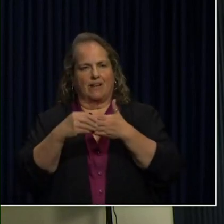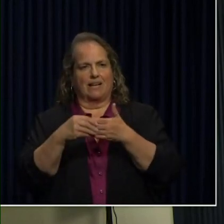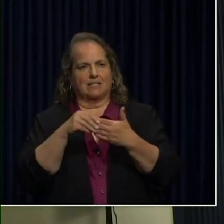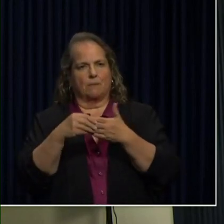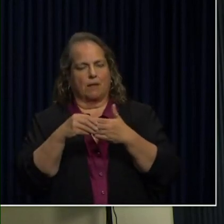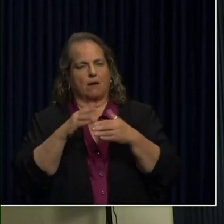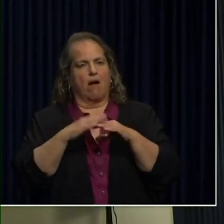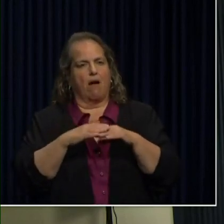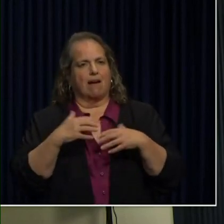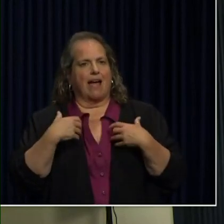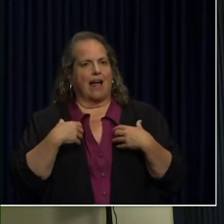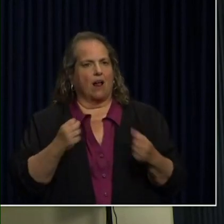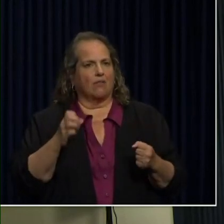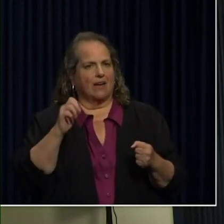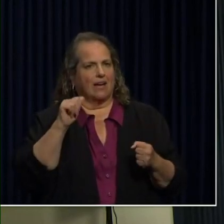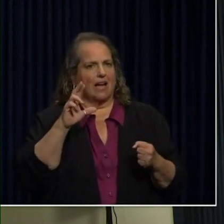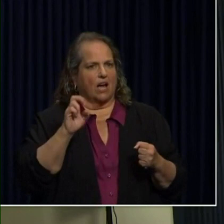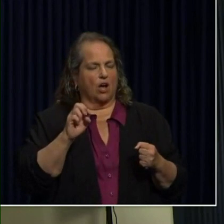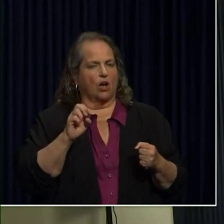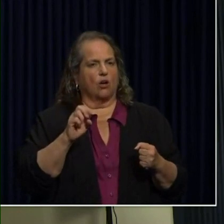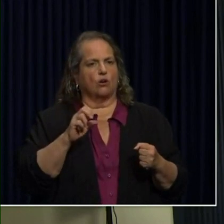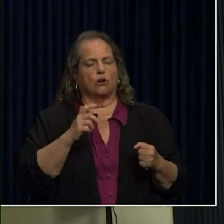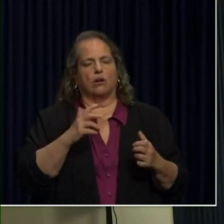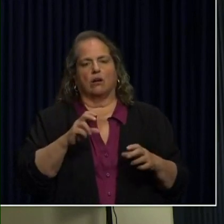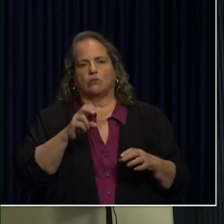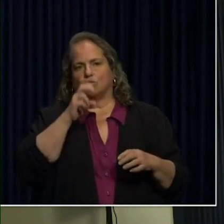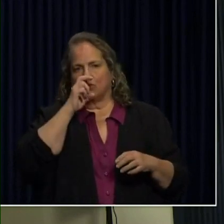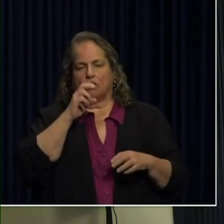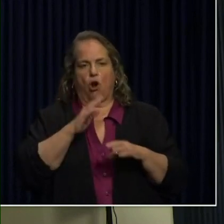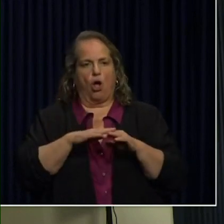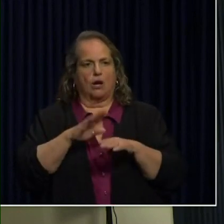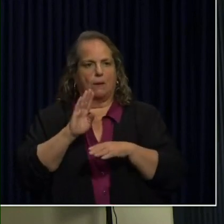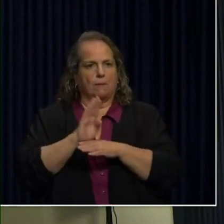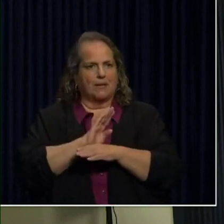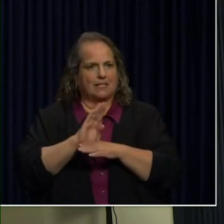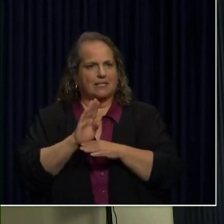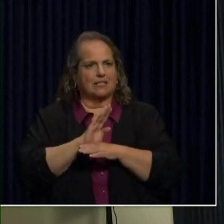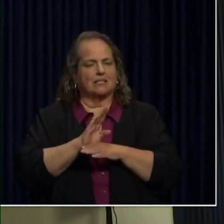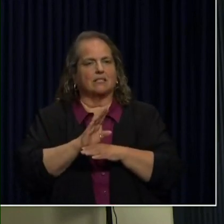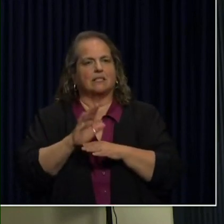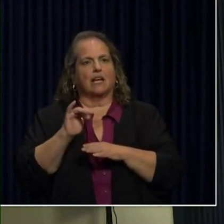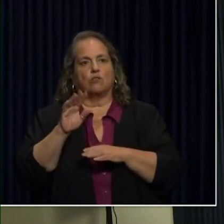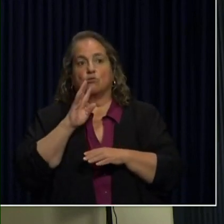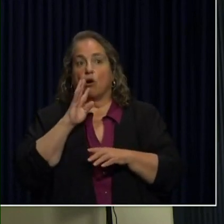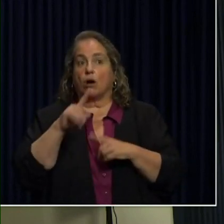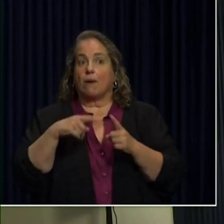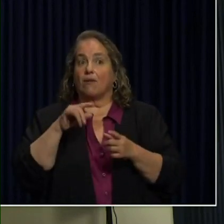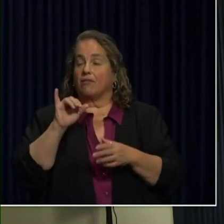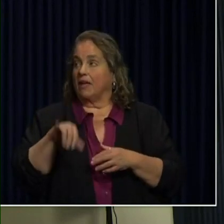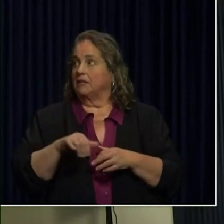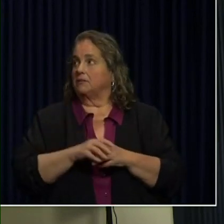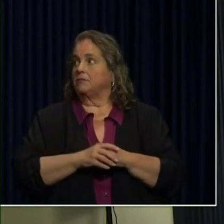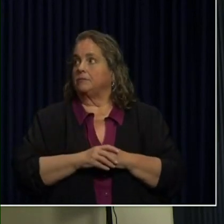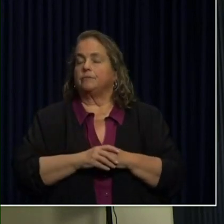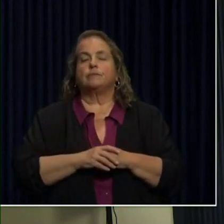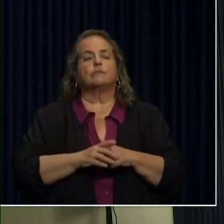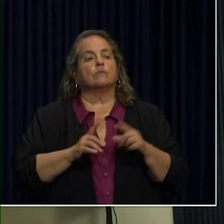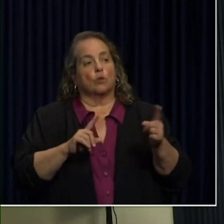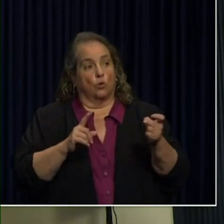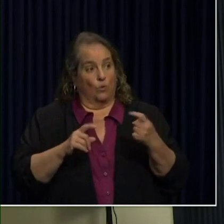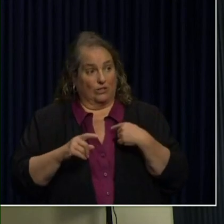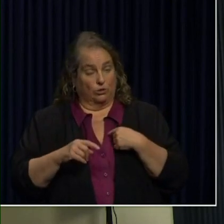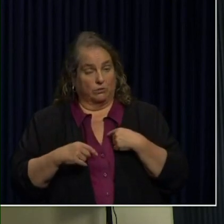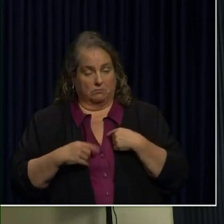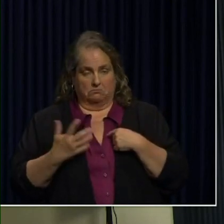May, but in terms of loosening restrictions on things like businesses or the broader thing, can you talk a little bit about that? Yeah, the question was